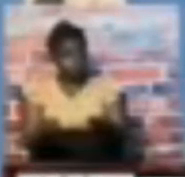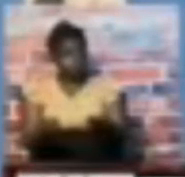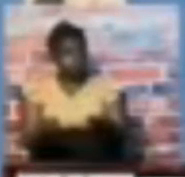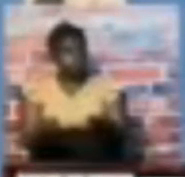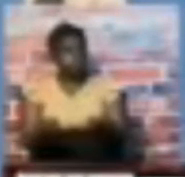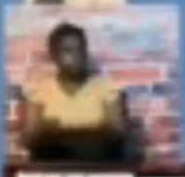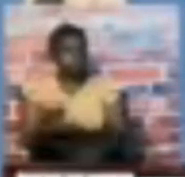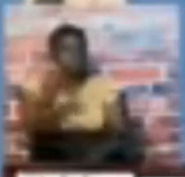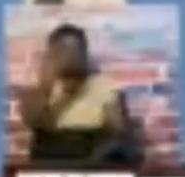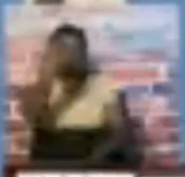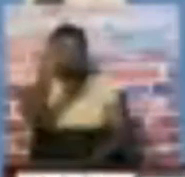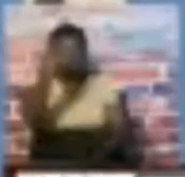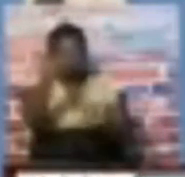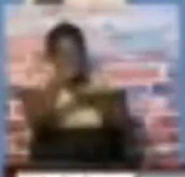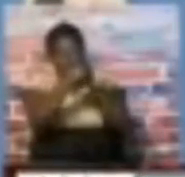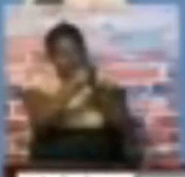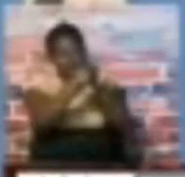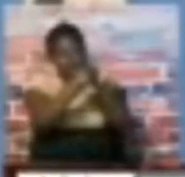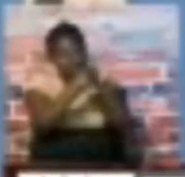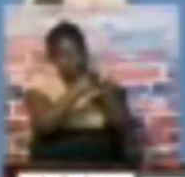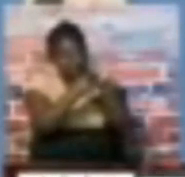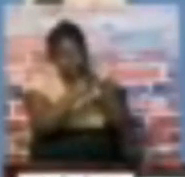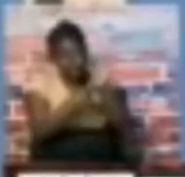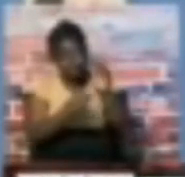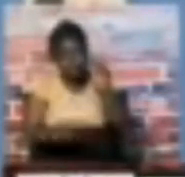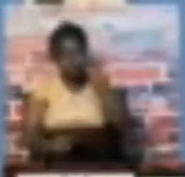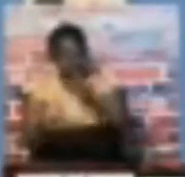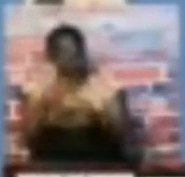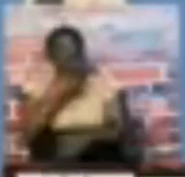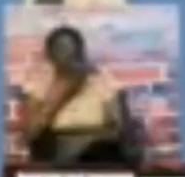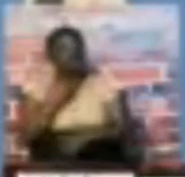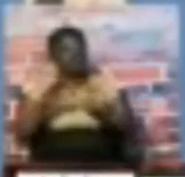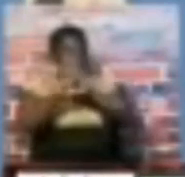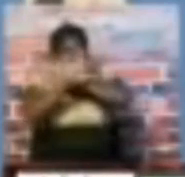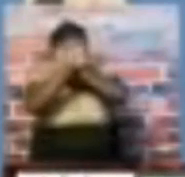These are the four points that I think needed clarification